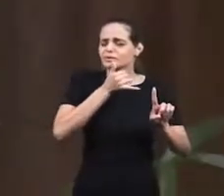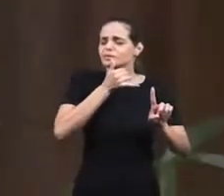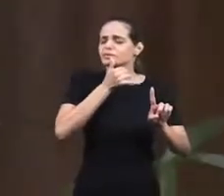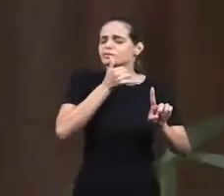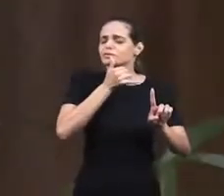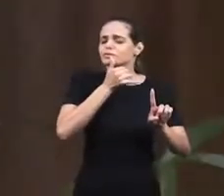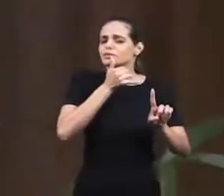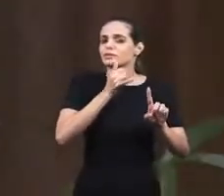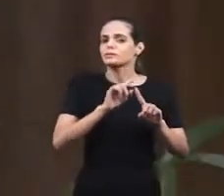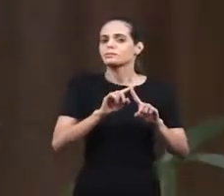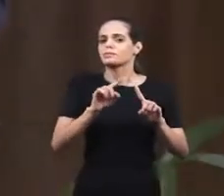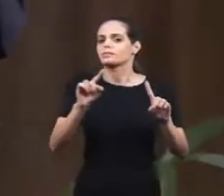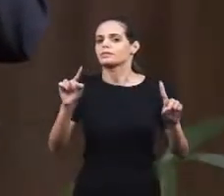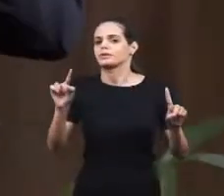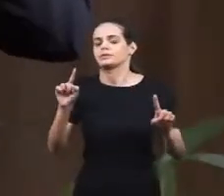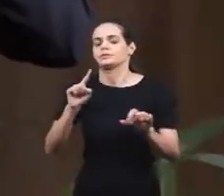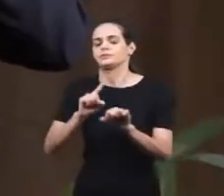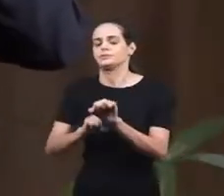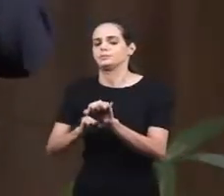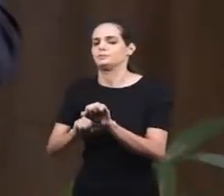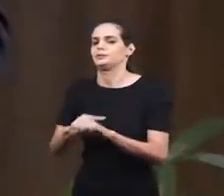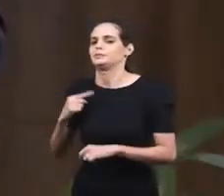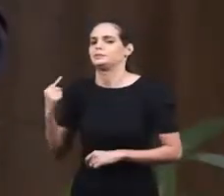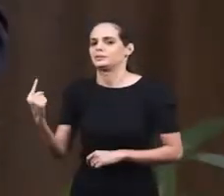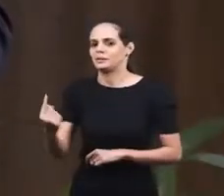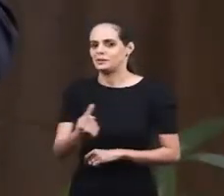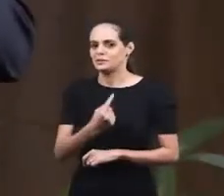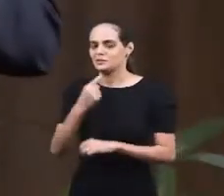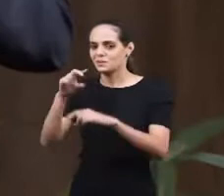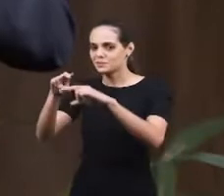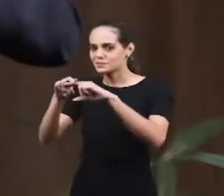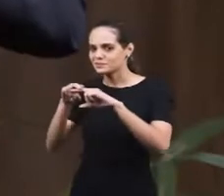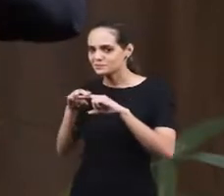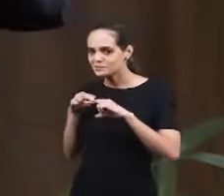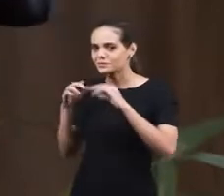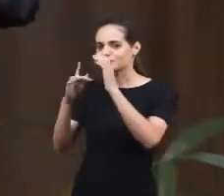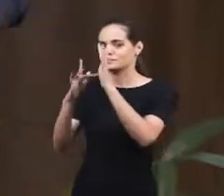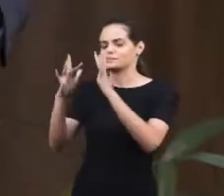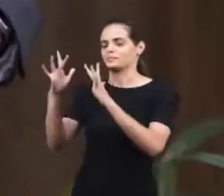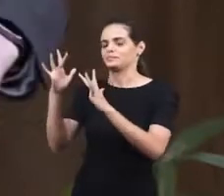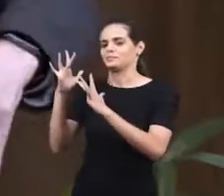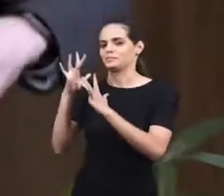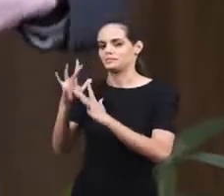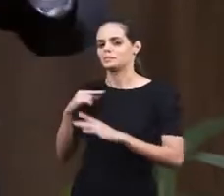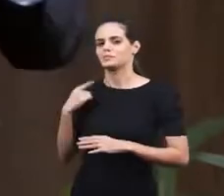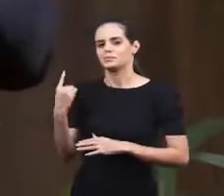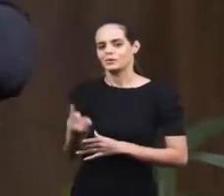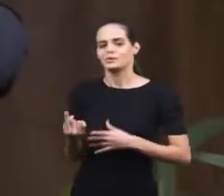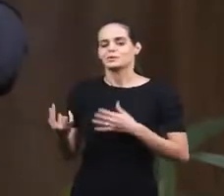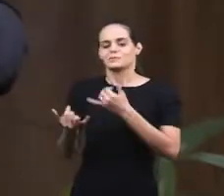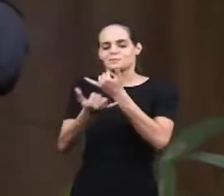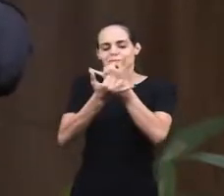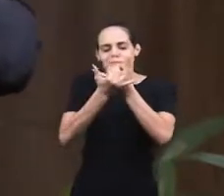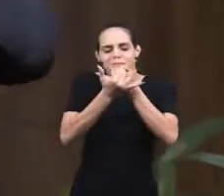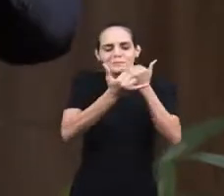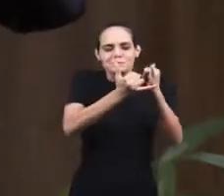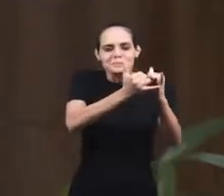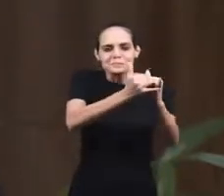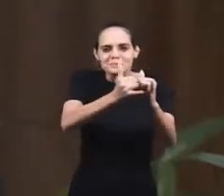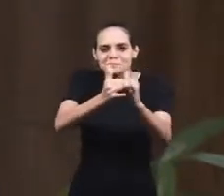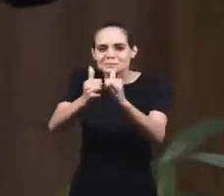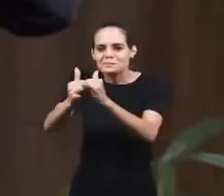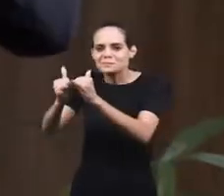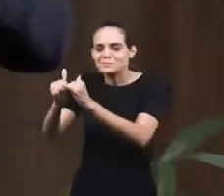life. Now, when we, in Jesus, when we offer forgiveness, when we